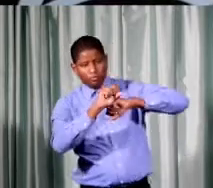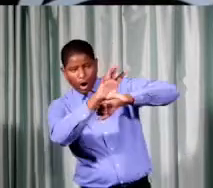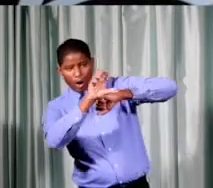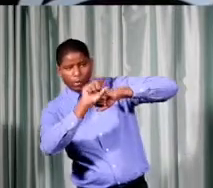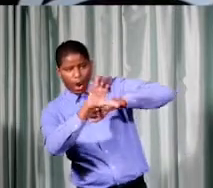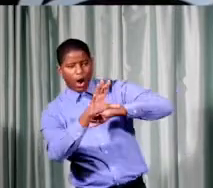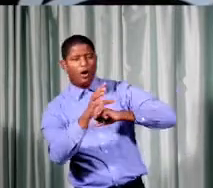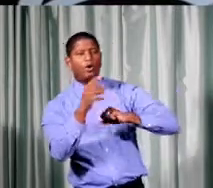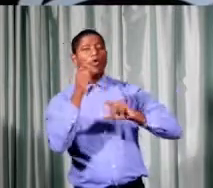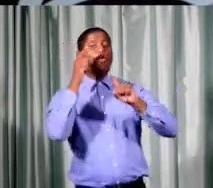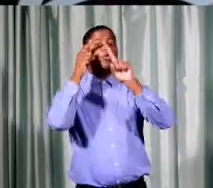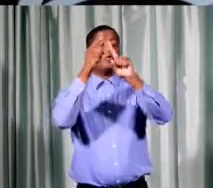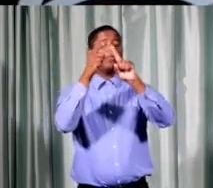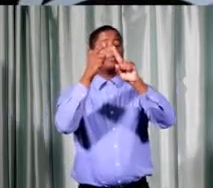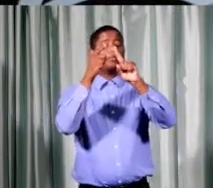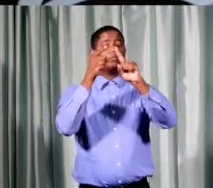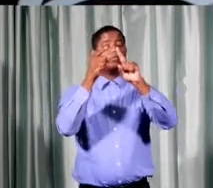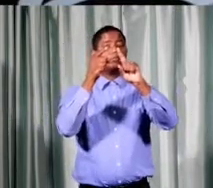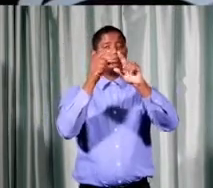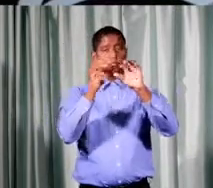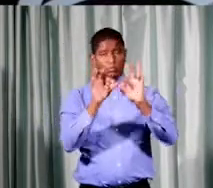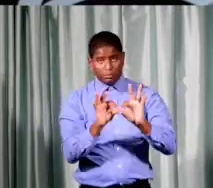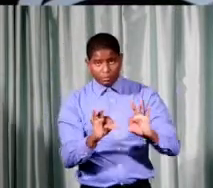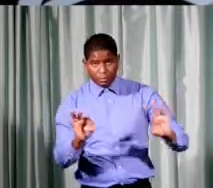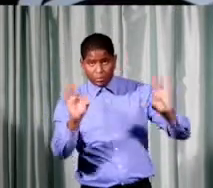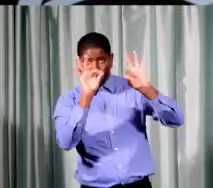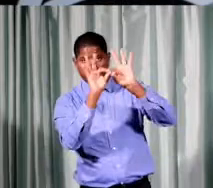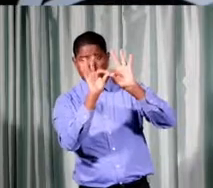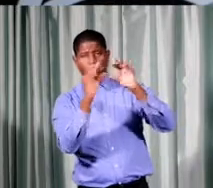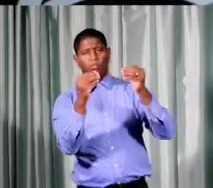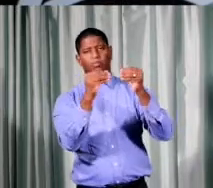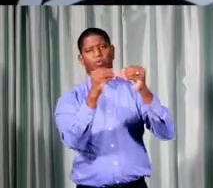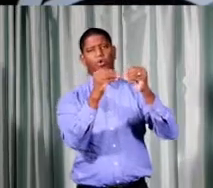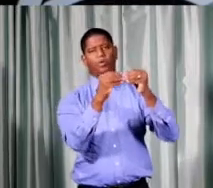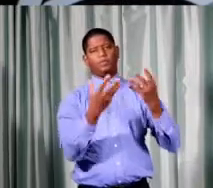value. Therefore, it's a finance decision.